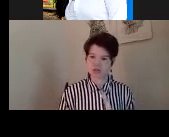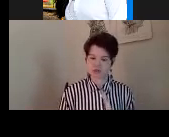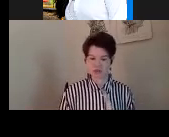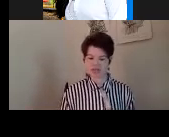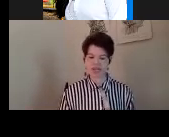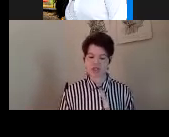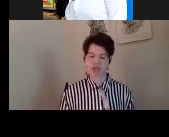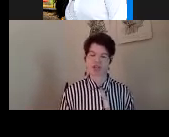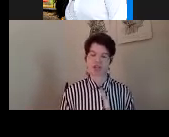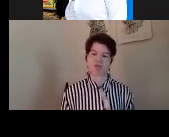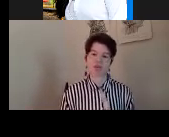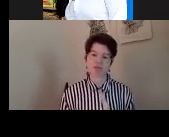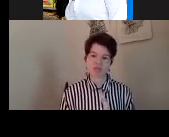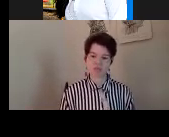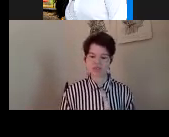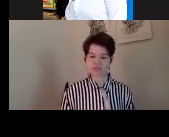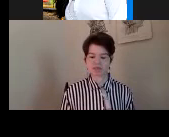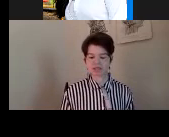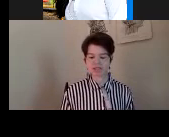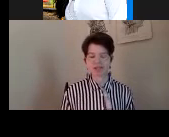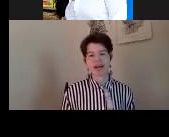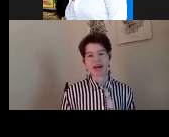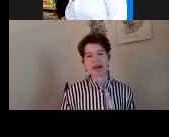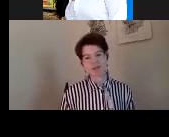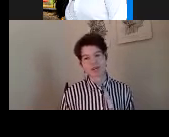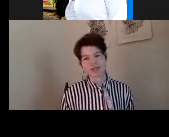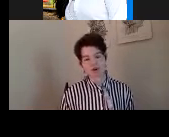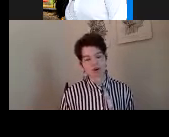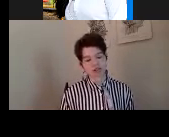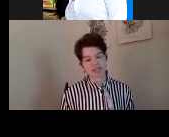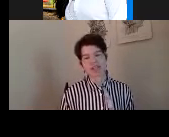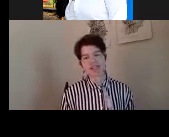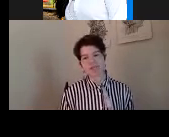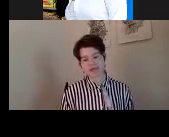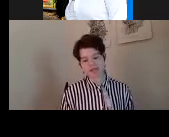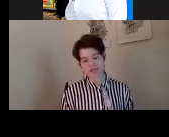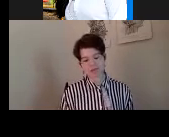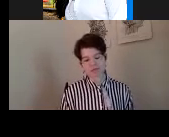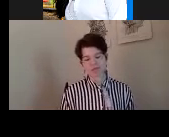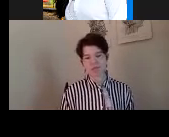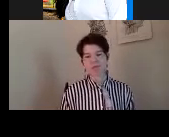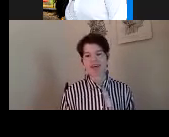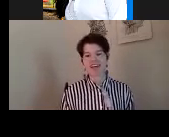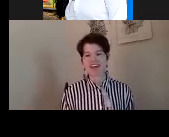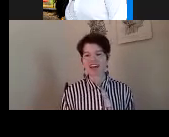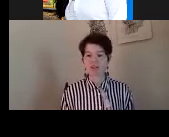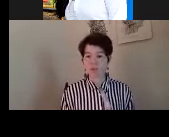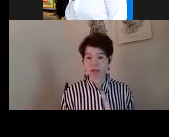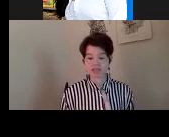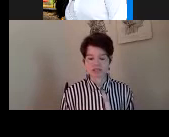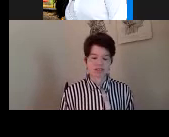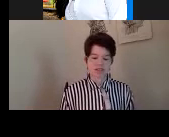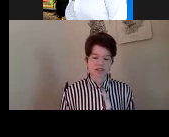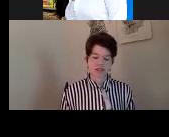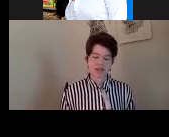emotional representation of what people with disabilities have to face on a day-to-day basis. And it